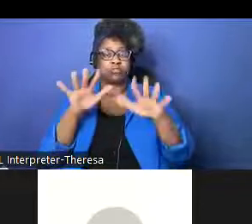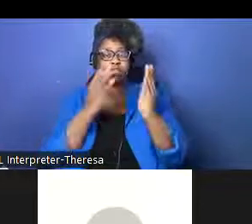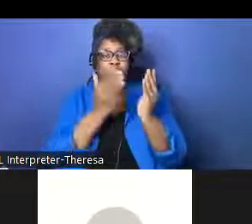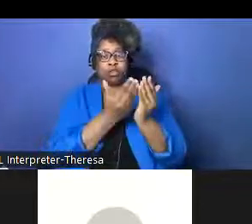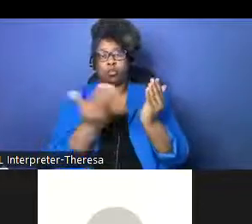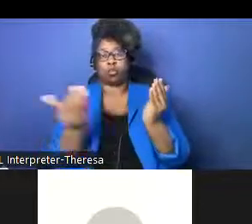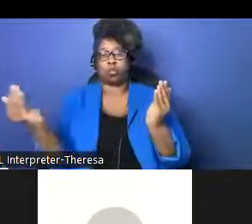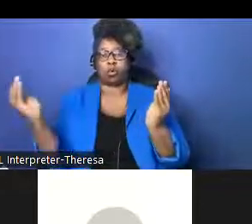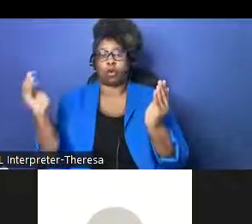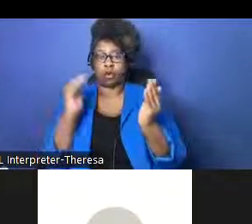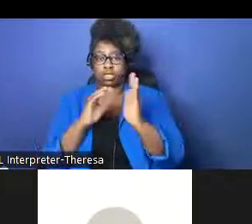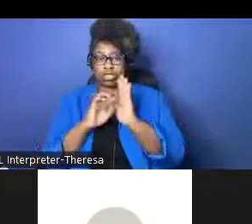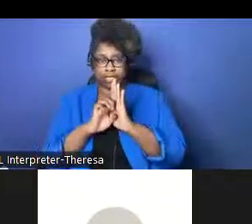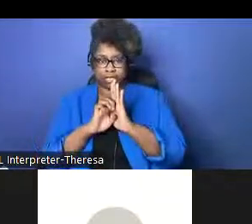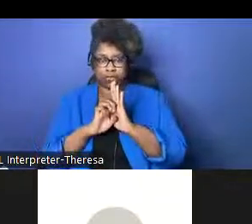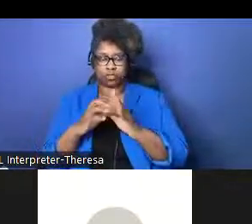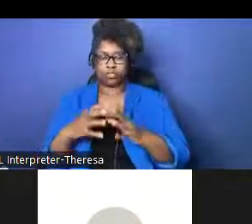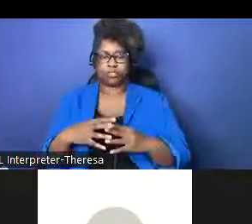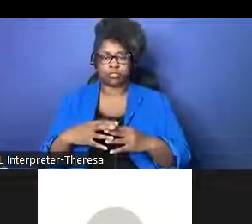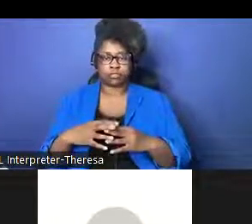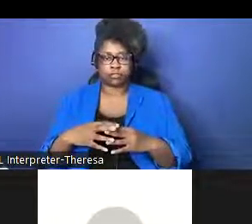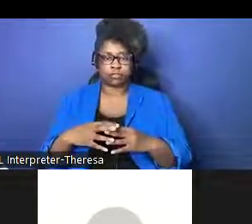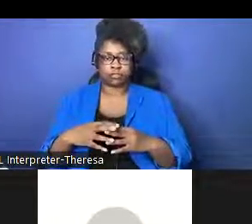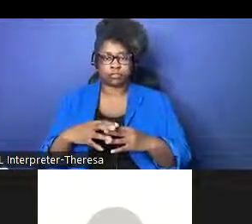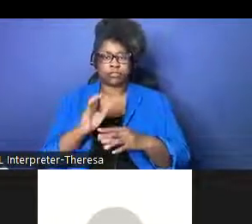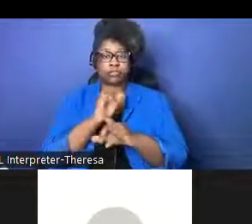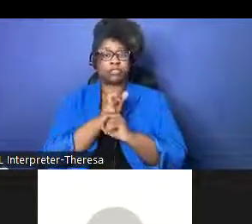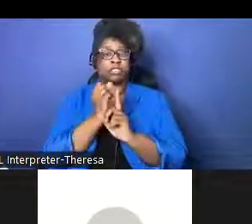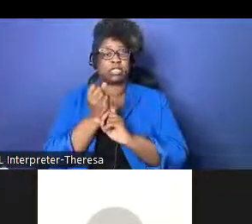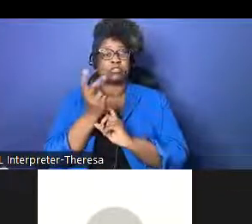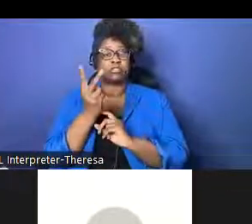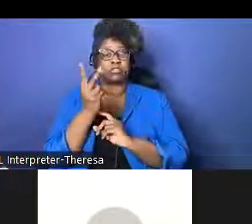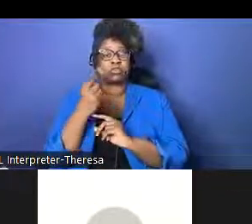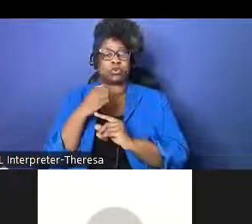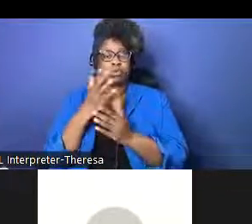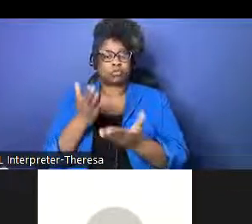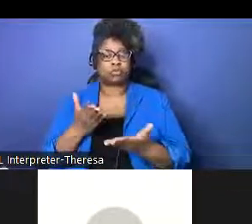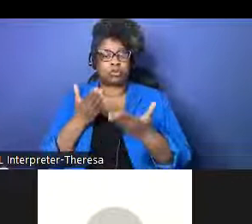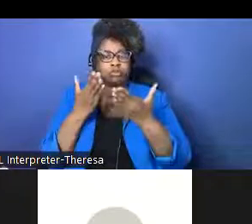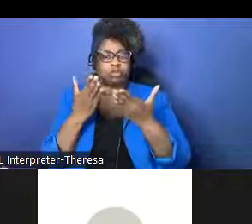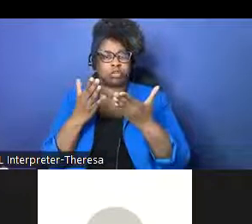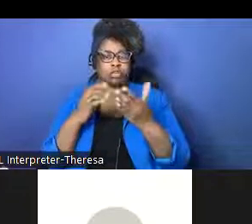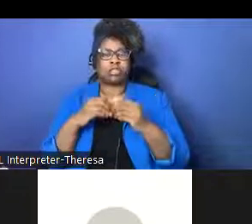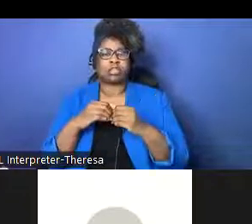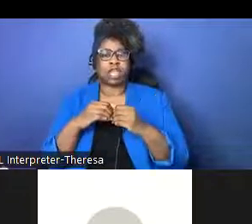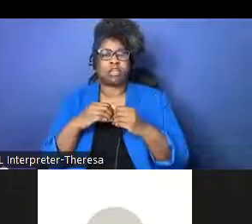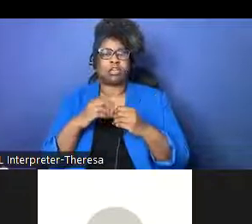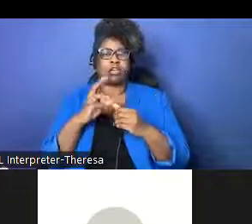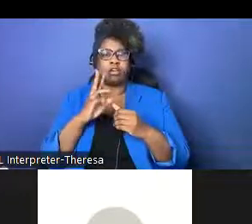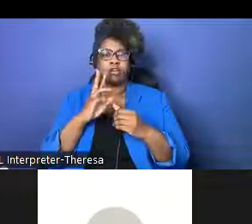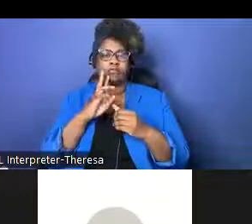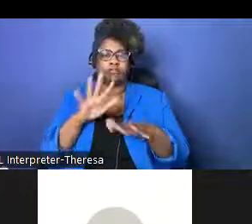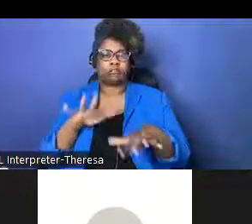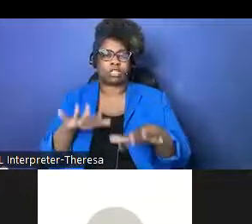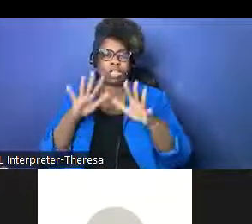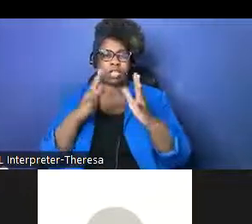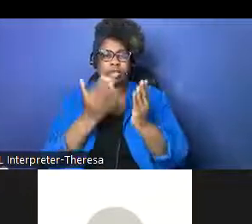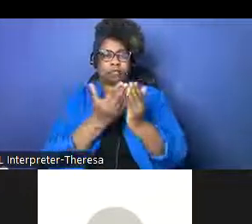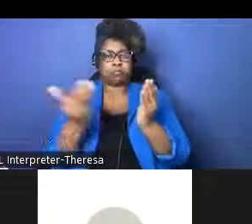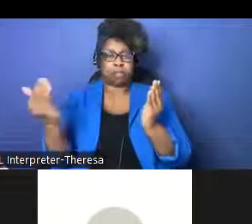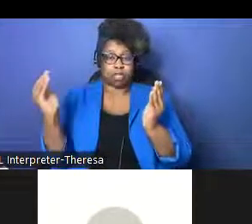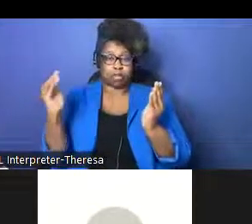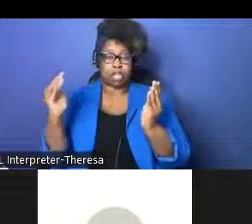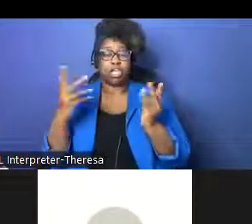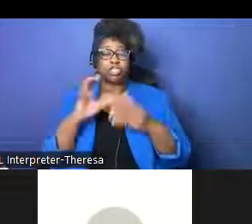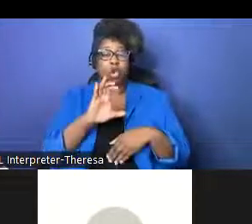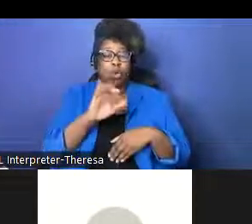just looking at, in scenario 2, we propose a continuous flood barrier that goes around the whole entire